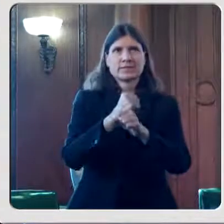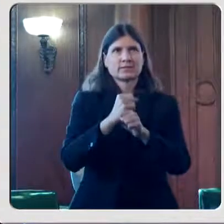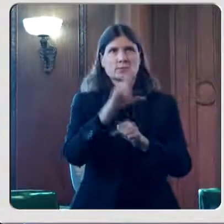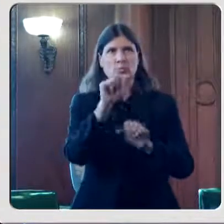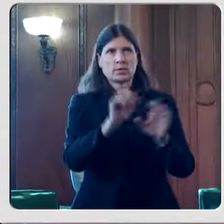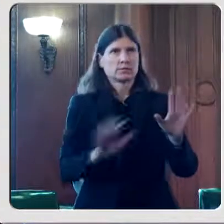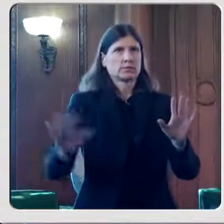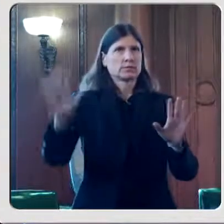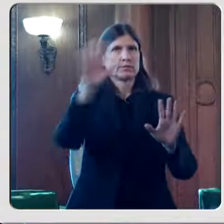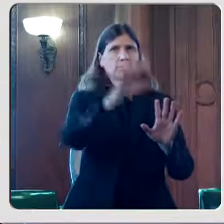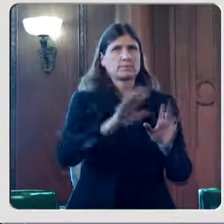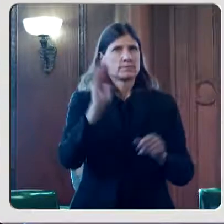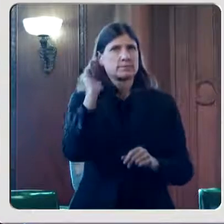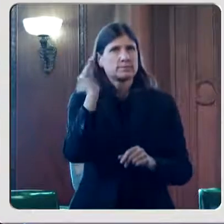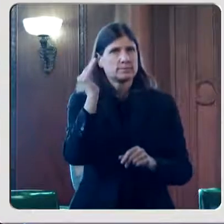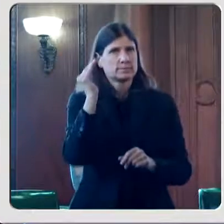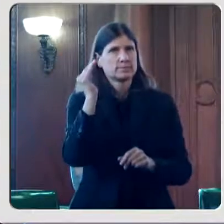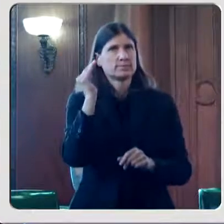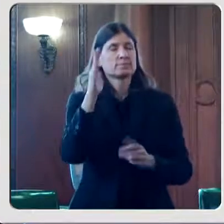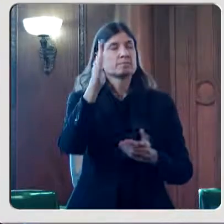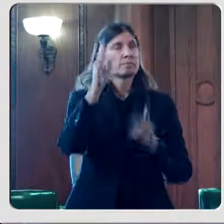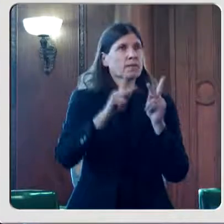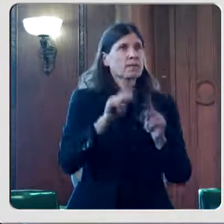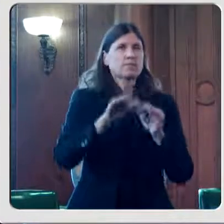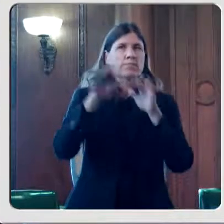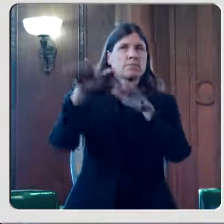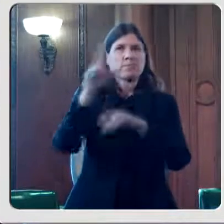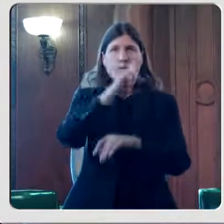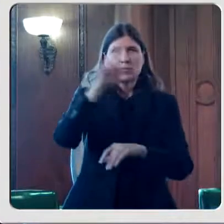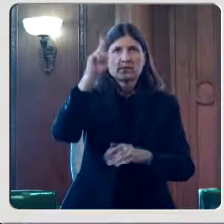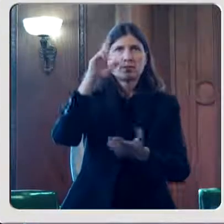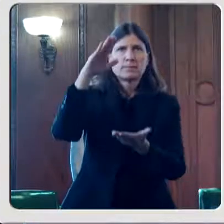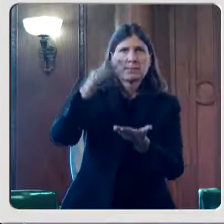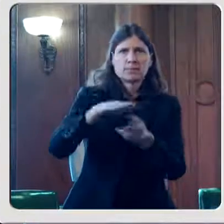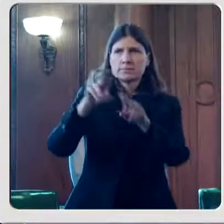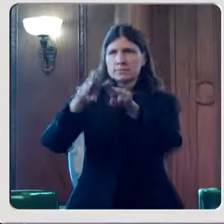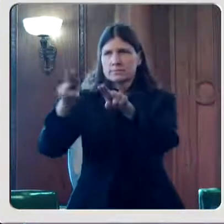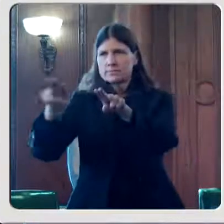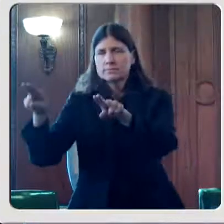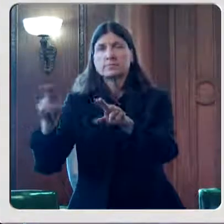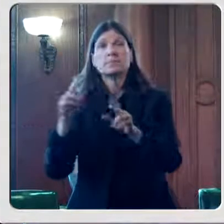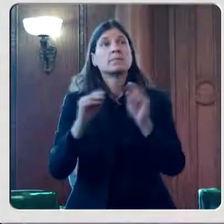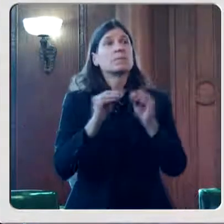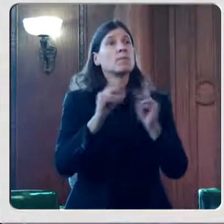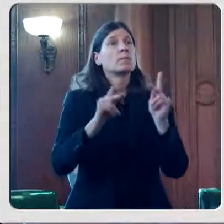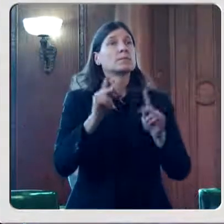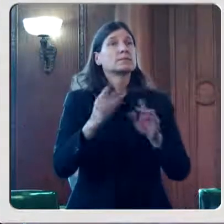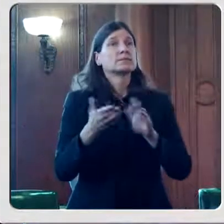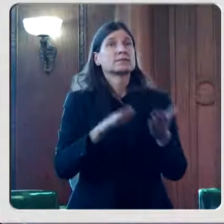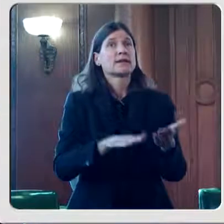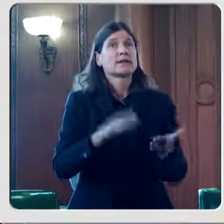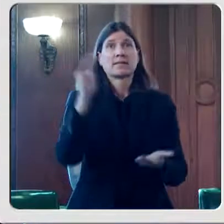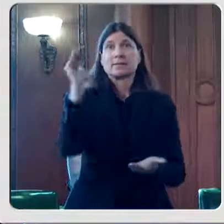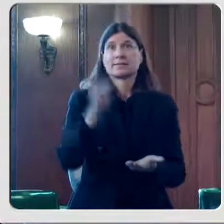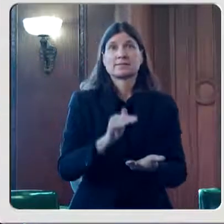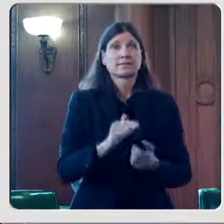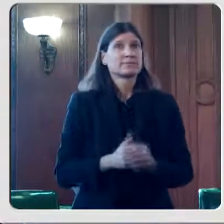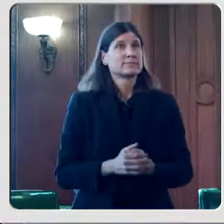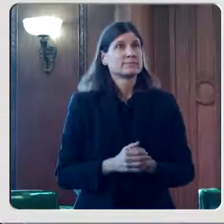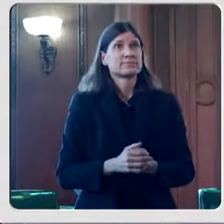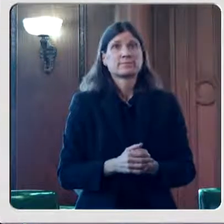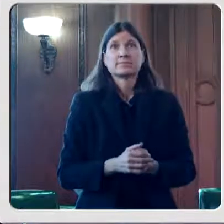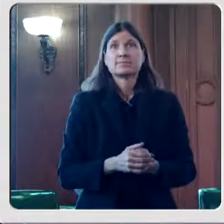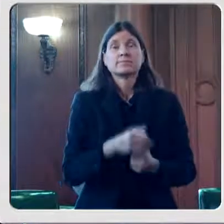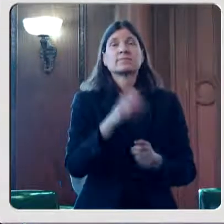deaths. From a country perspective, the countries that have had the most robust vaccination campaigns, Israel is often cited as